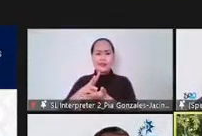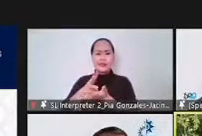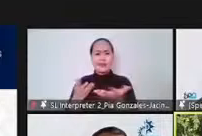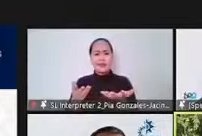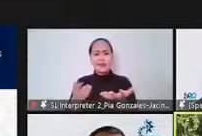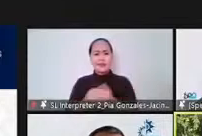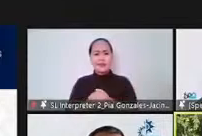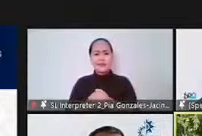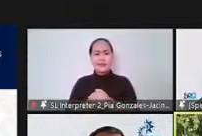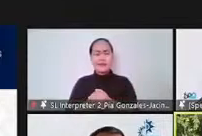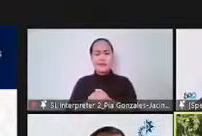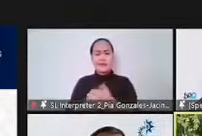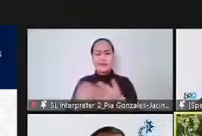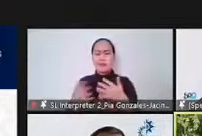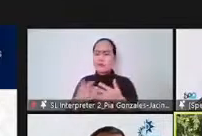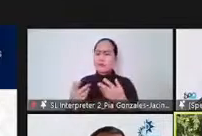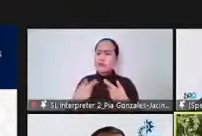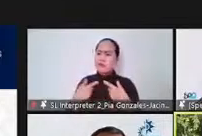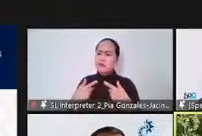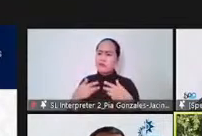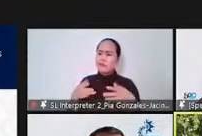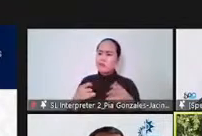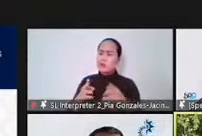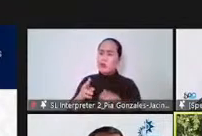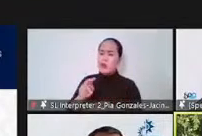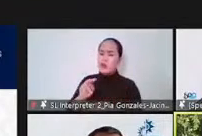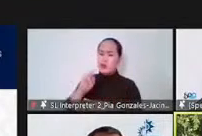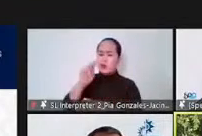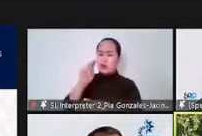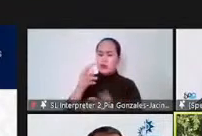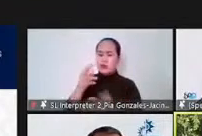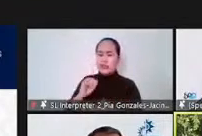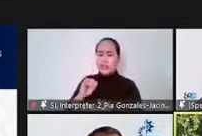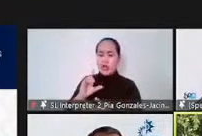Well, they're scattered along there all the way from the northern end of Olongo.